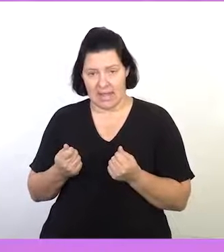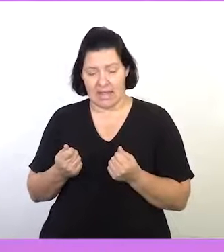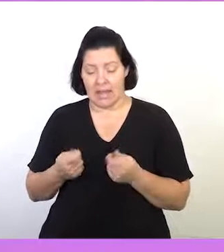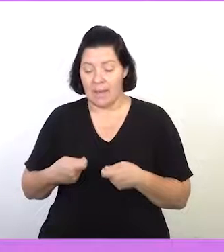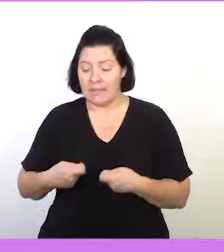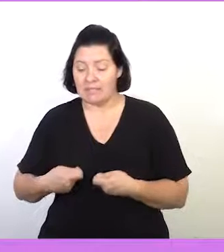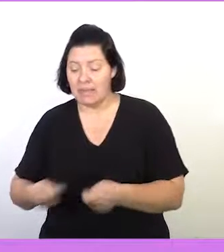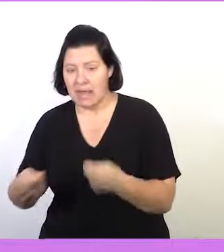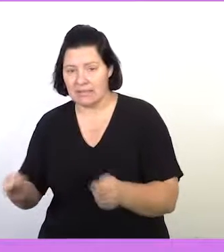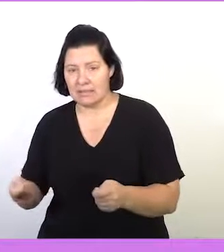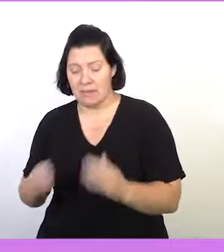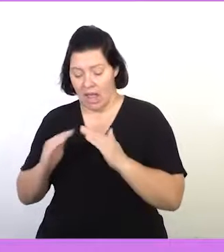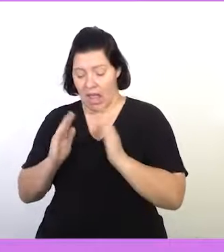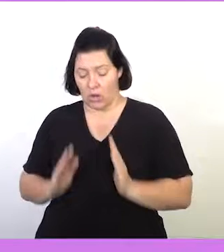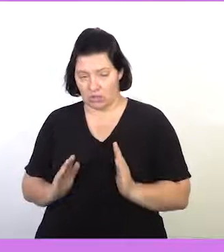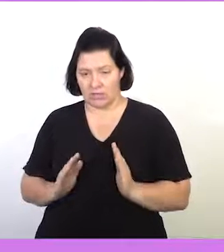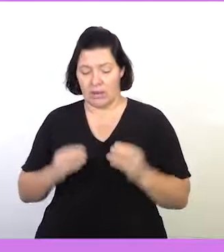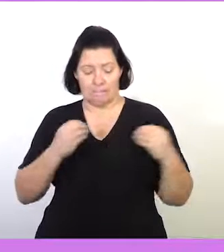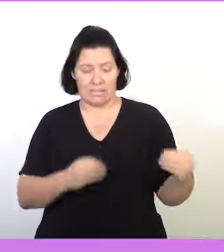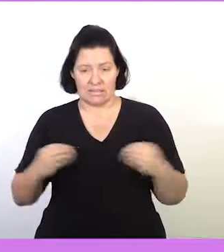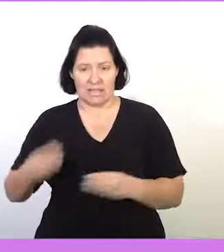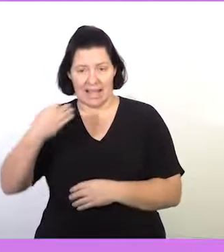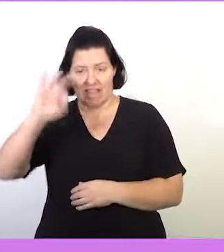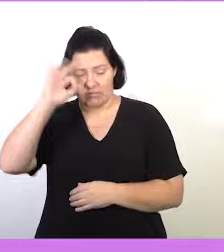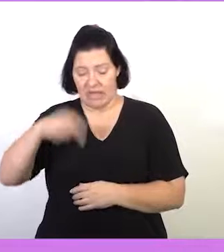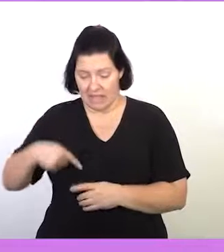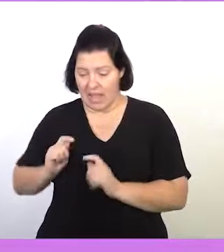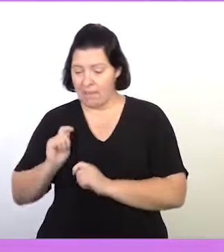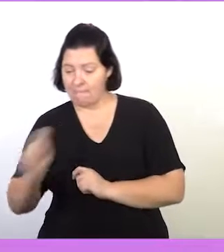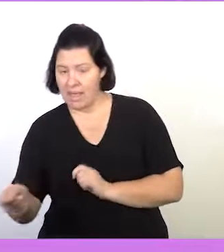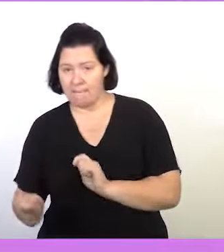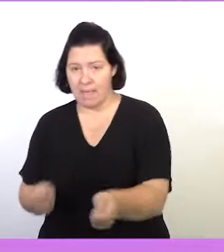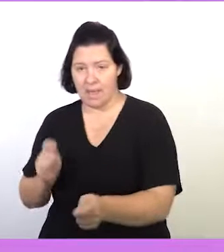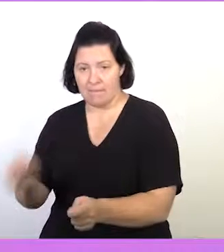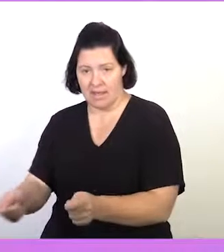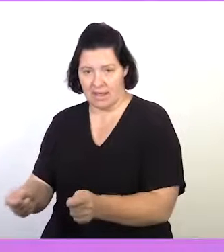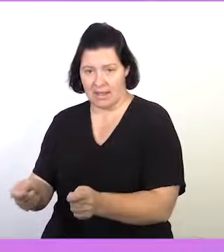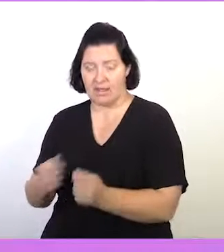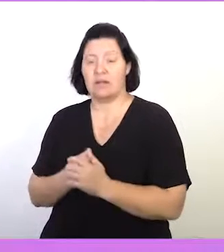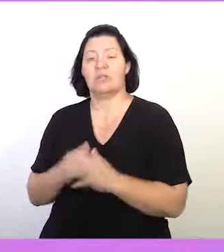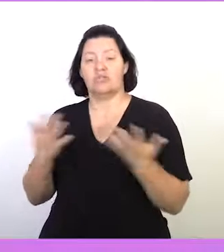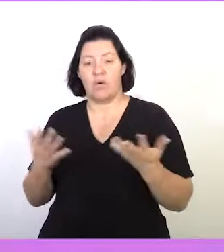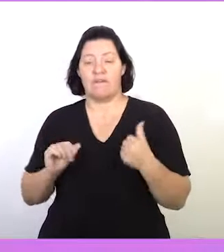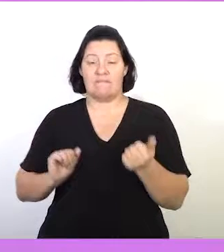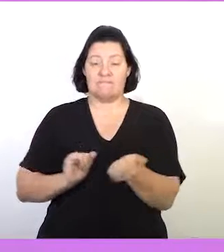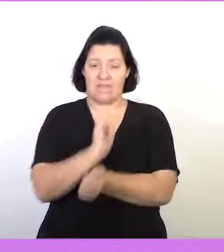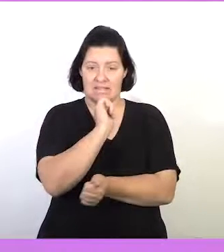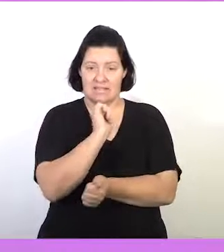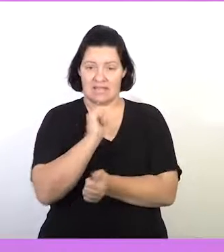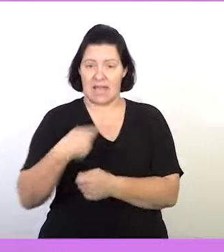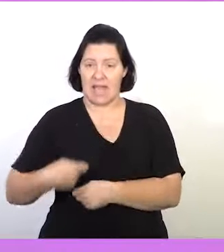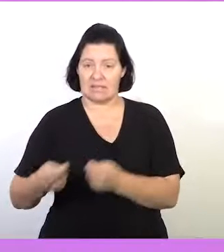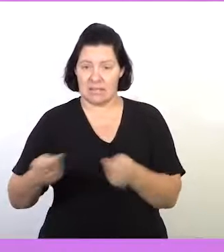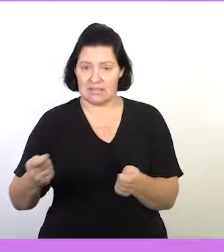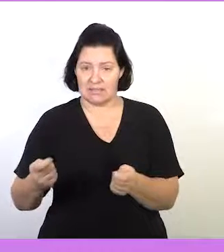or money going out of the household, the business or government. Then, first up, we have a fixed expenditure, as